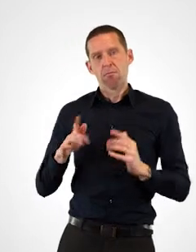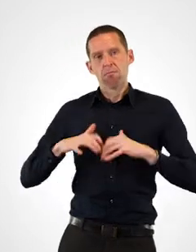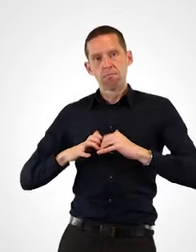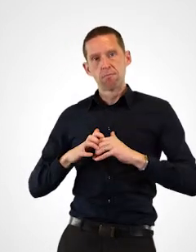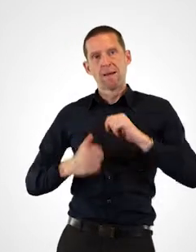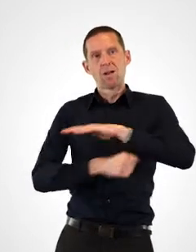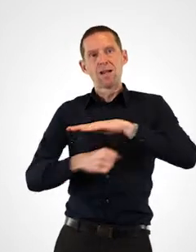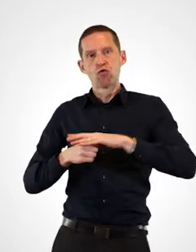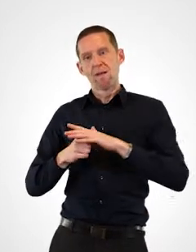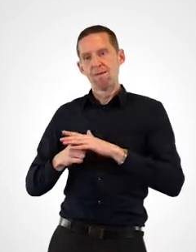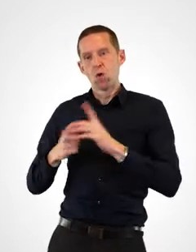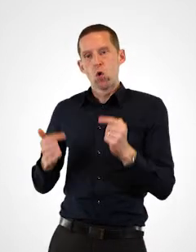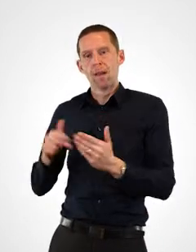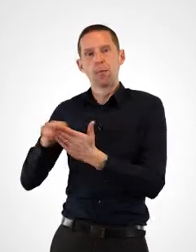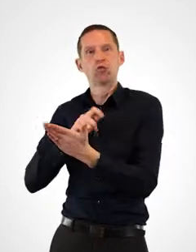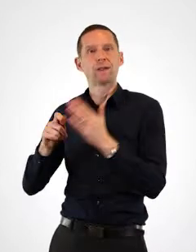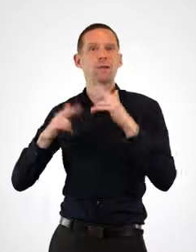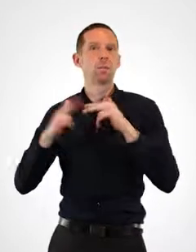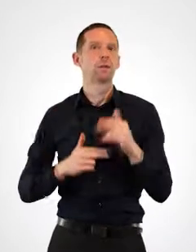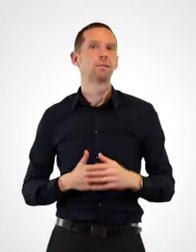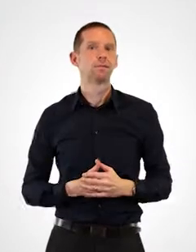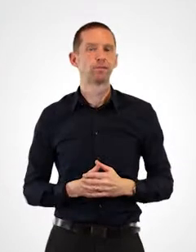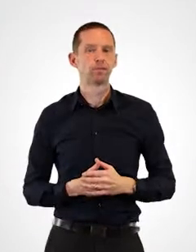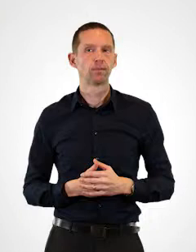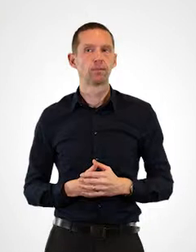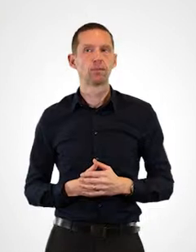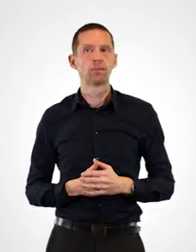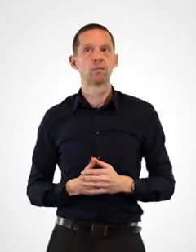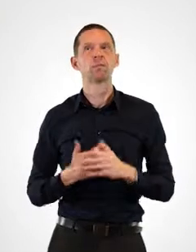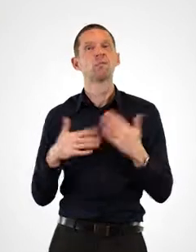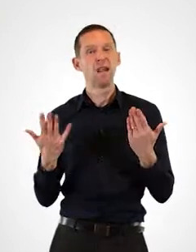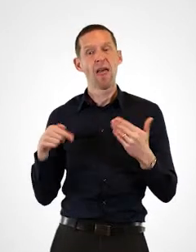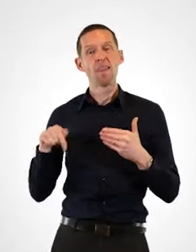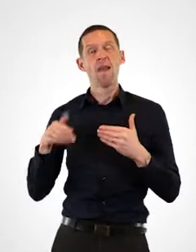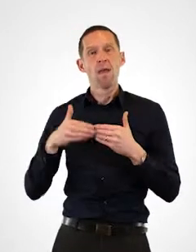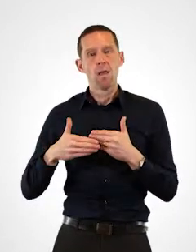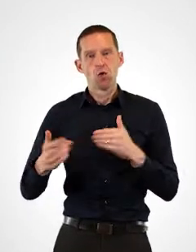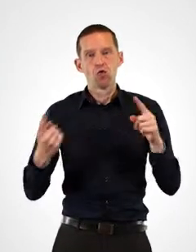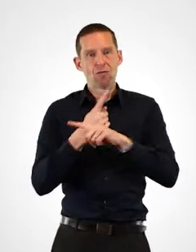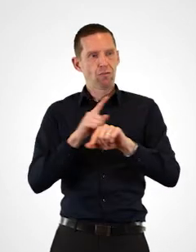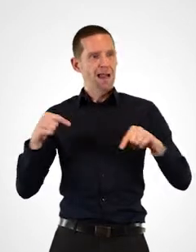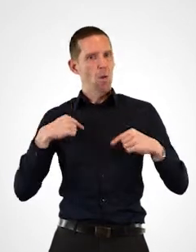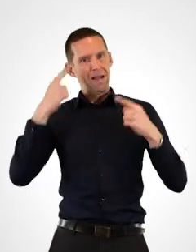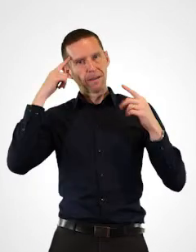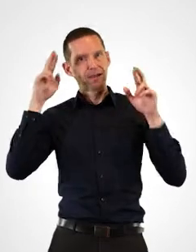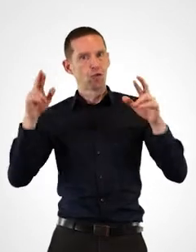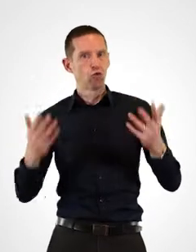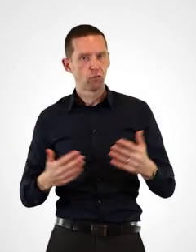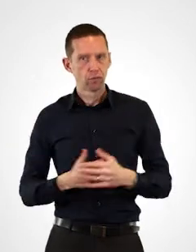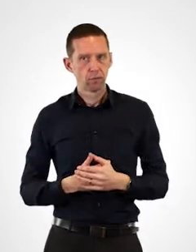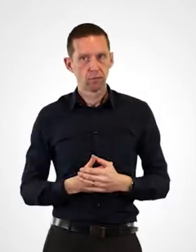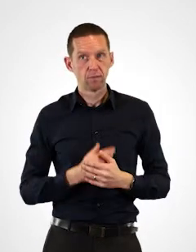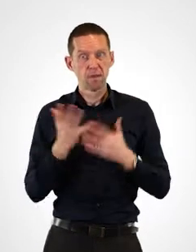the basis for early literacy development. And from that, changing expectations. And this is where the weight's